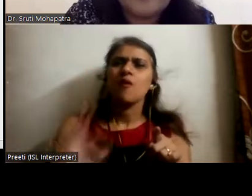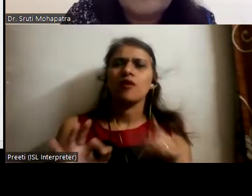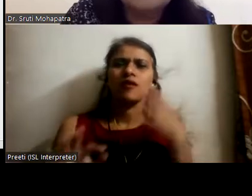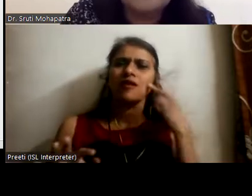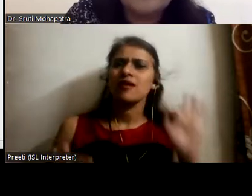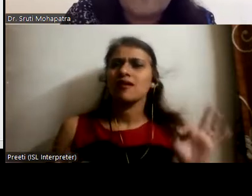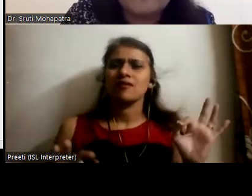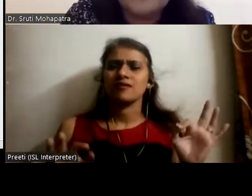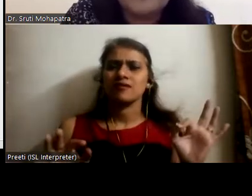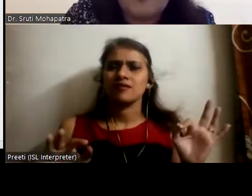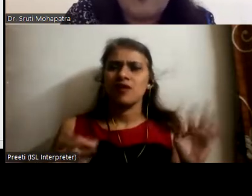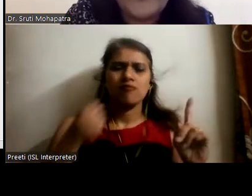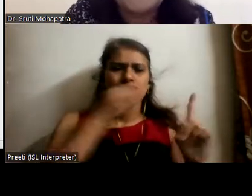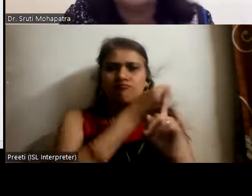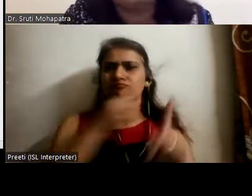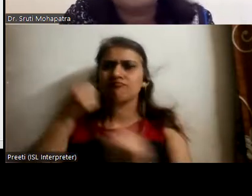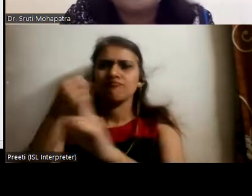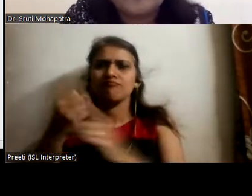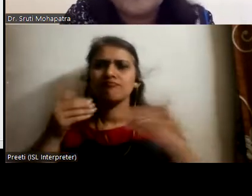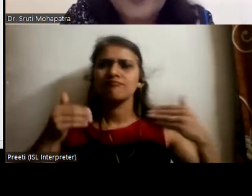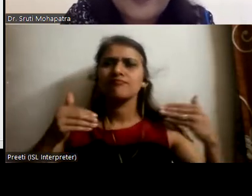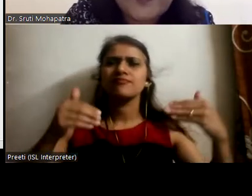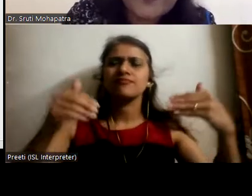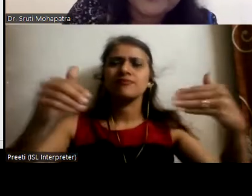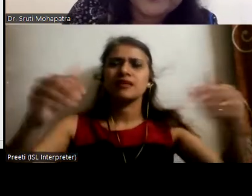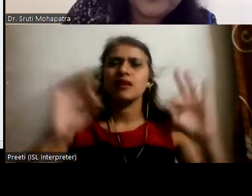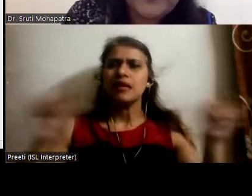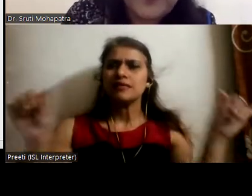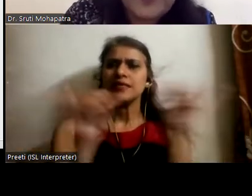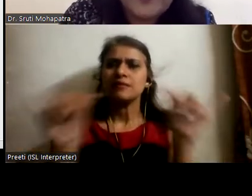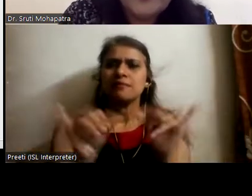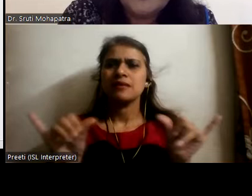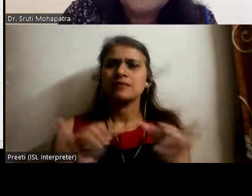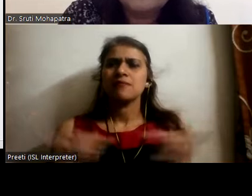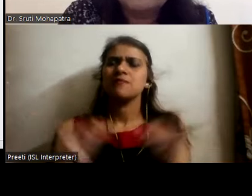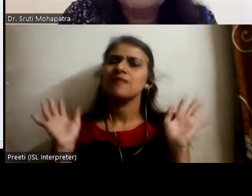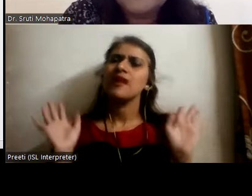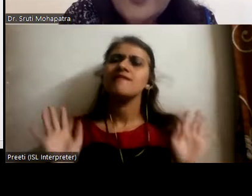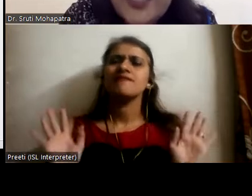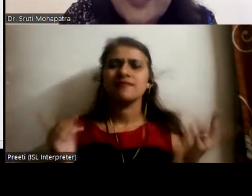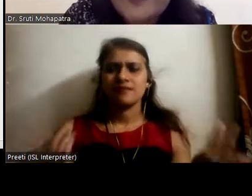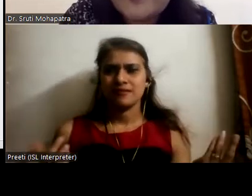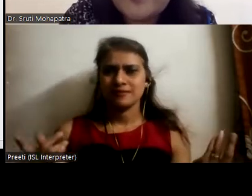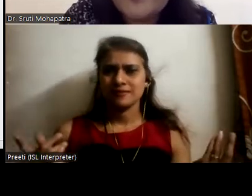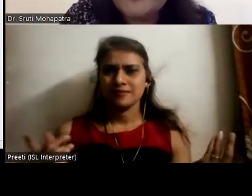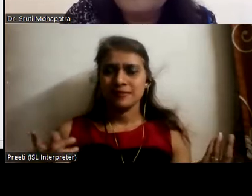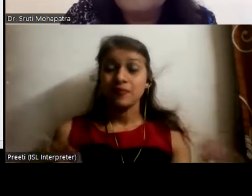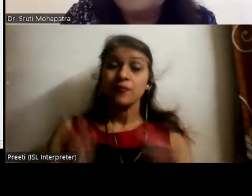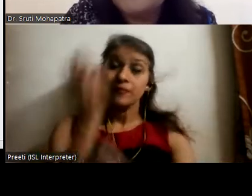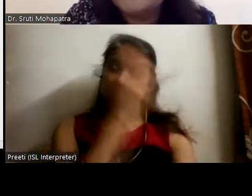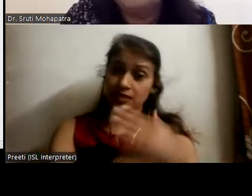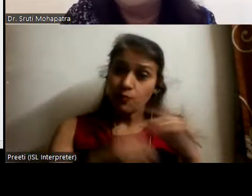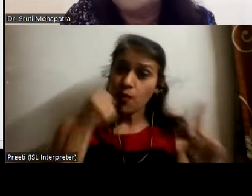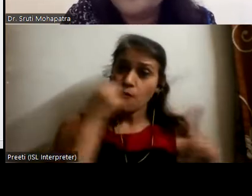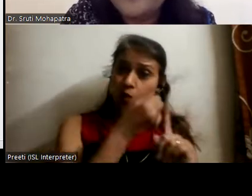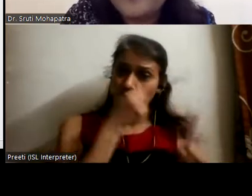come forward a long way, and they have a lot of commonality. So initially, disability movements,